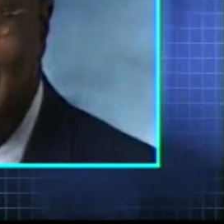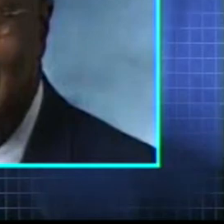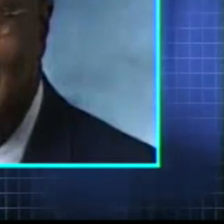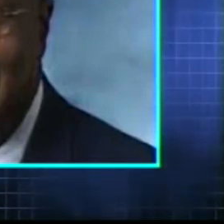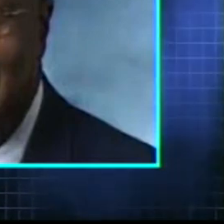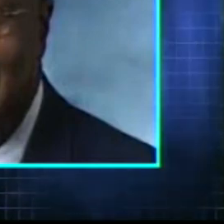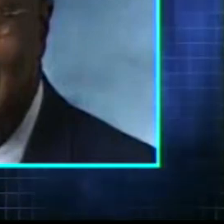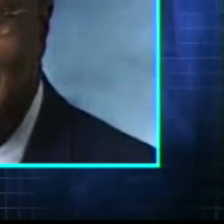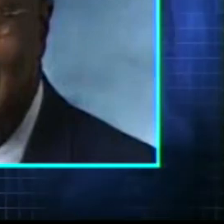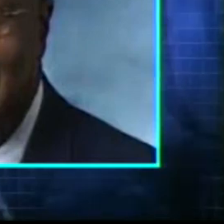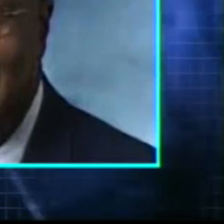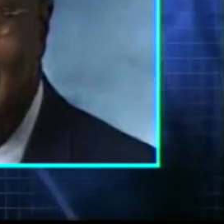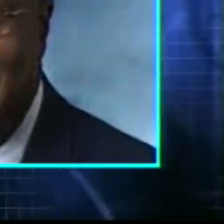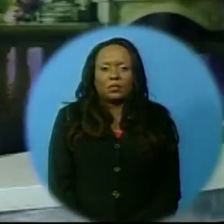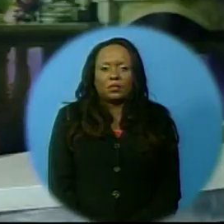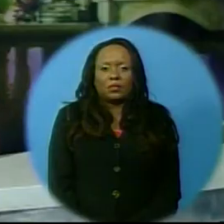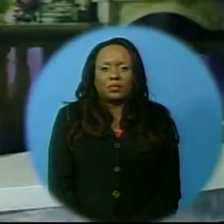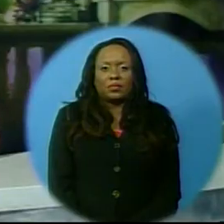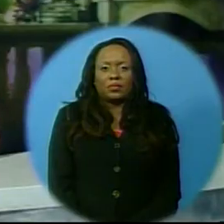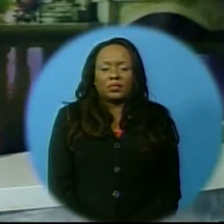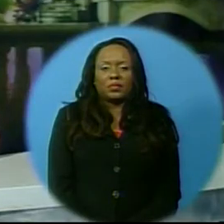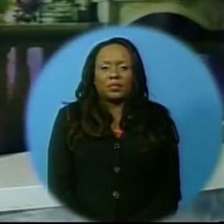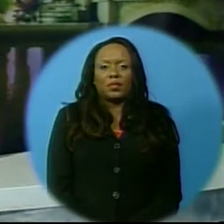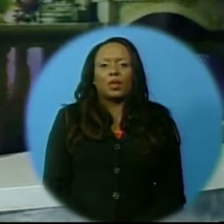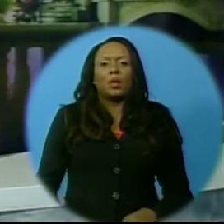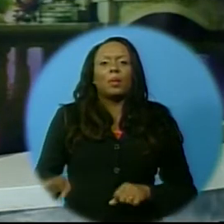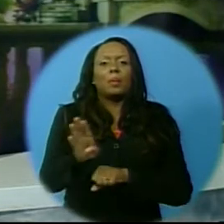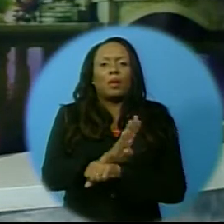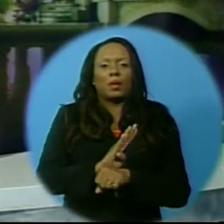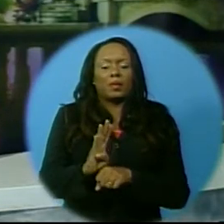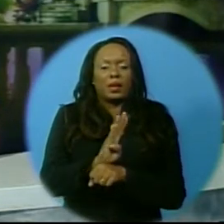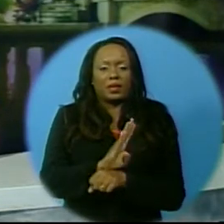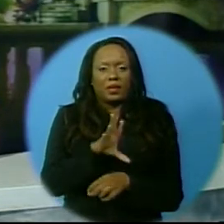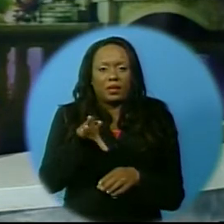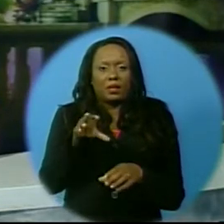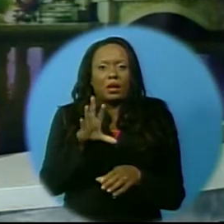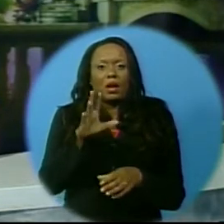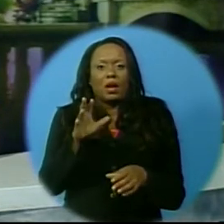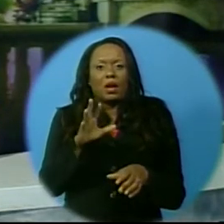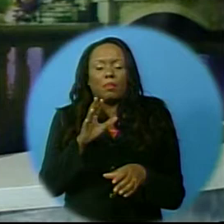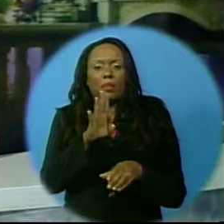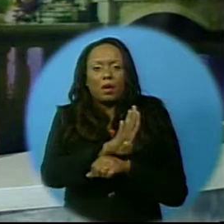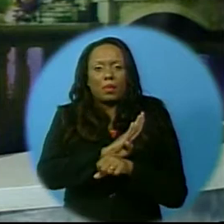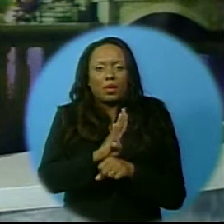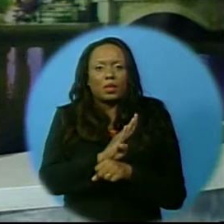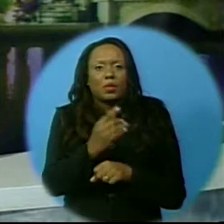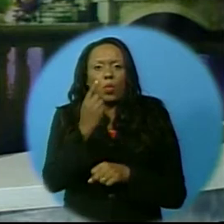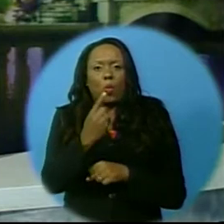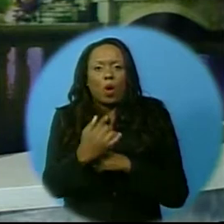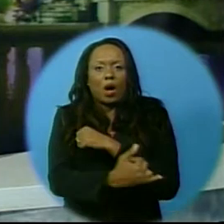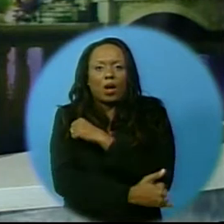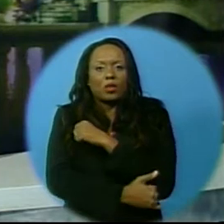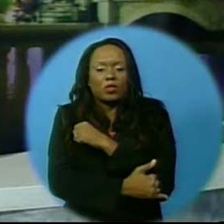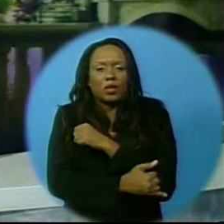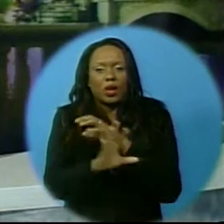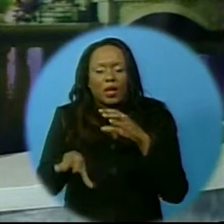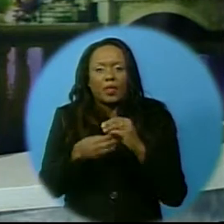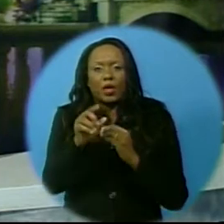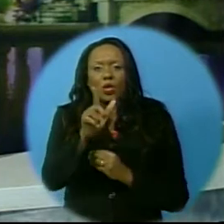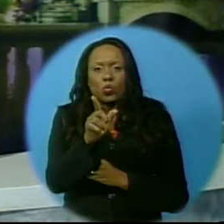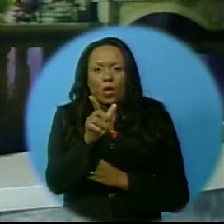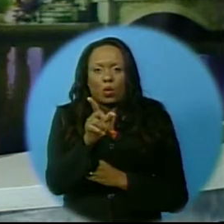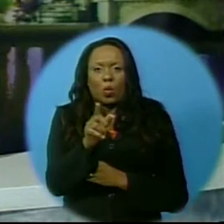from environmental degradation. Barbados is among 21 countries to benefit from €339